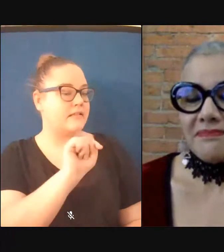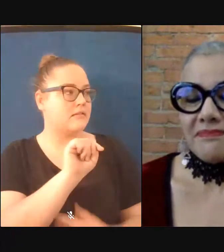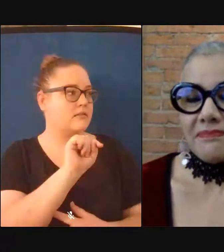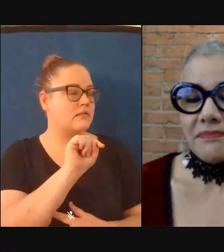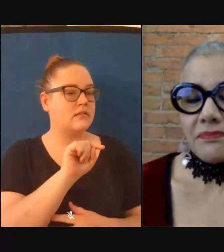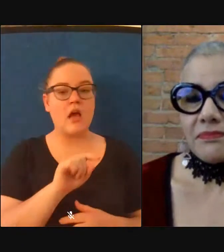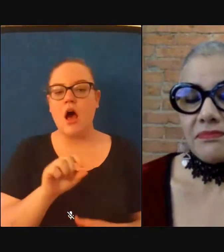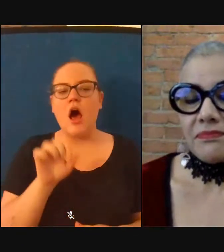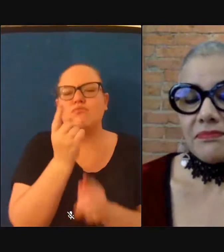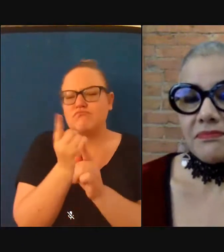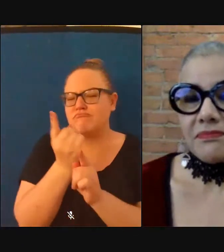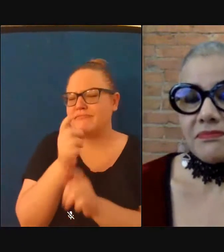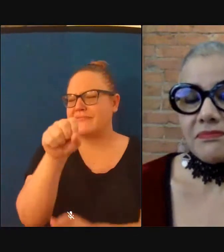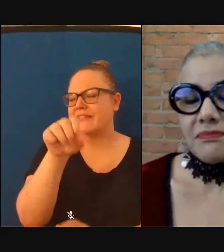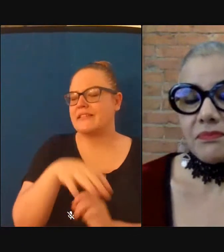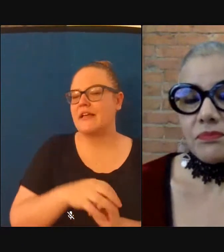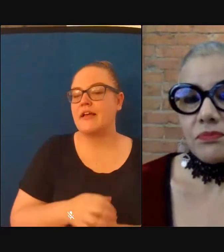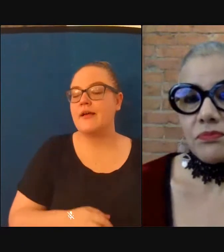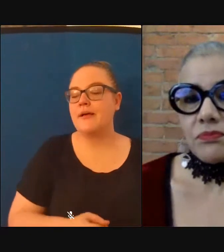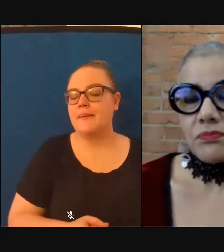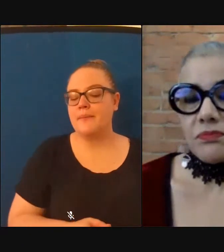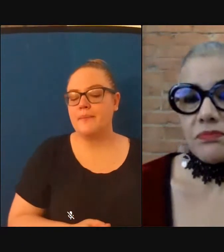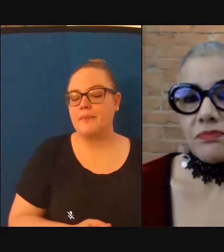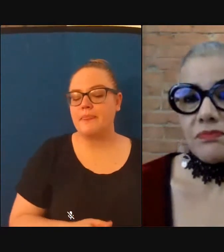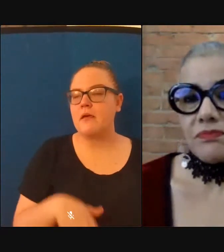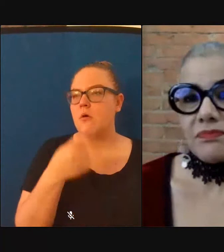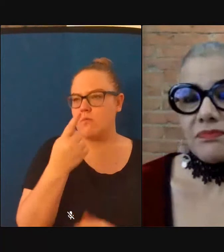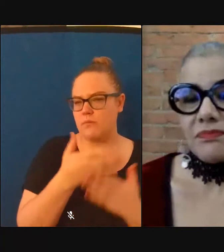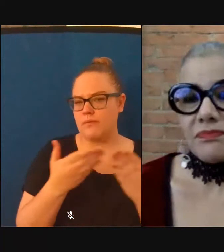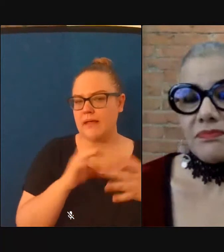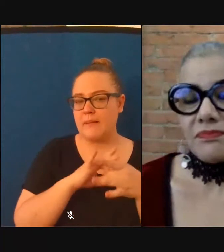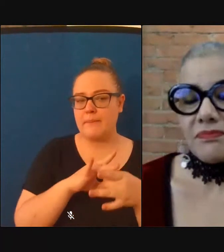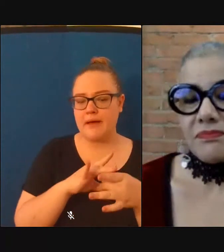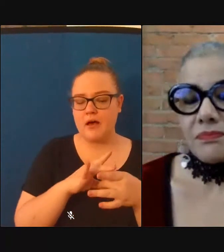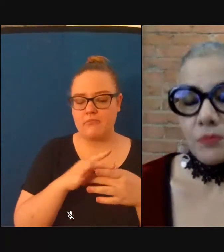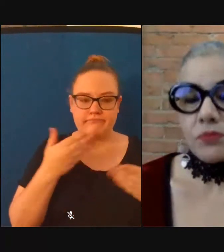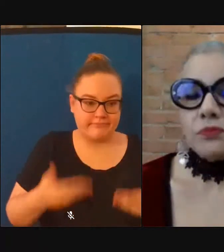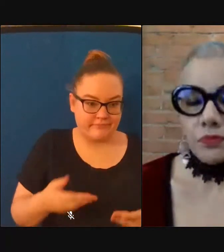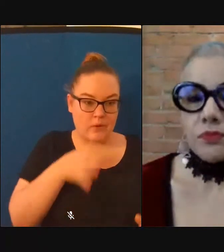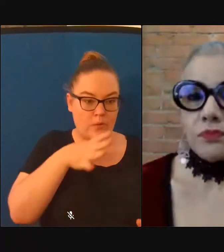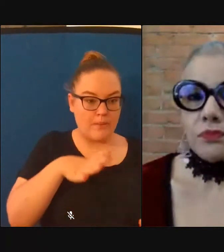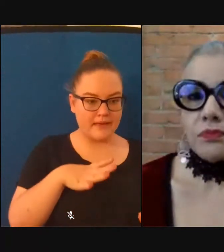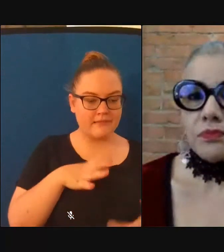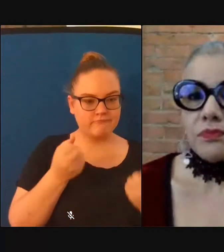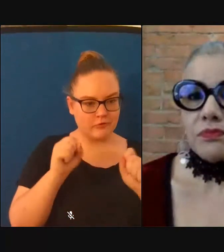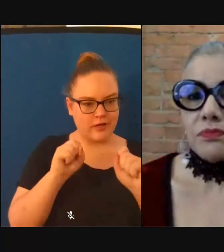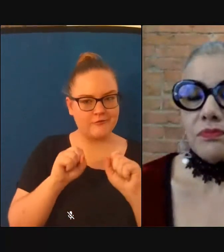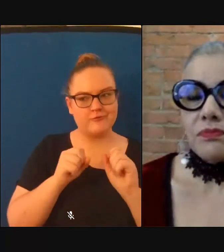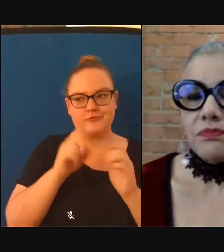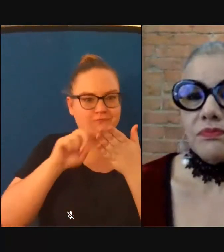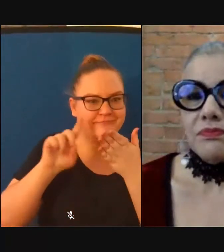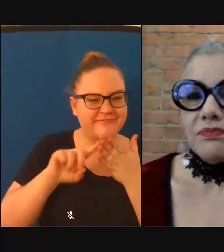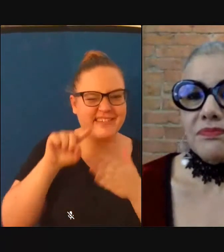So one of the things about being a woman covering this stuff, and